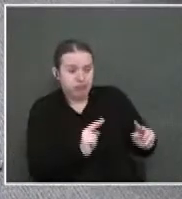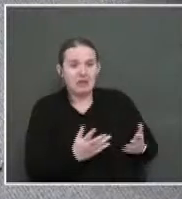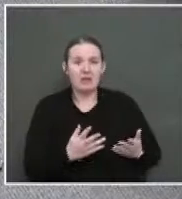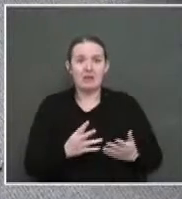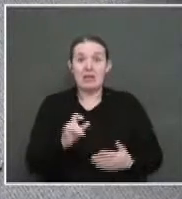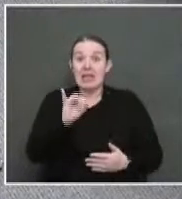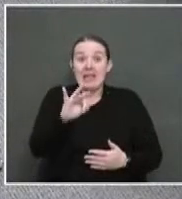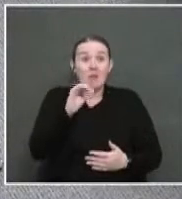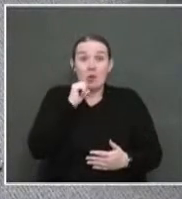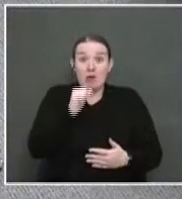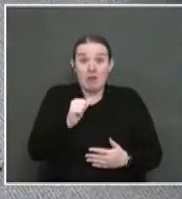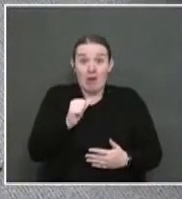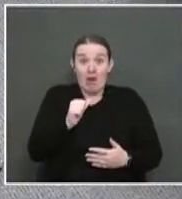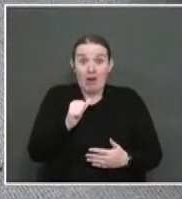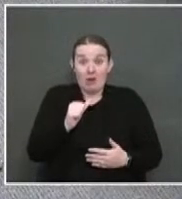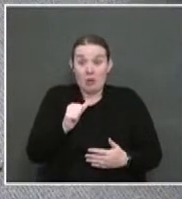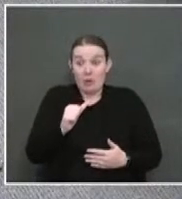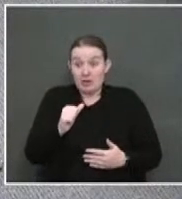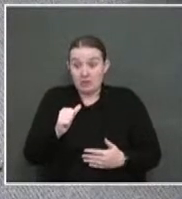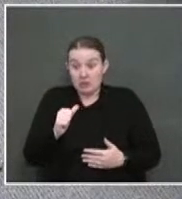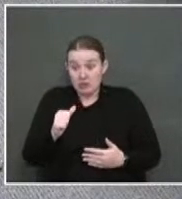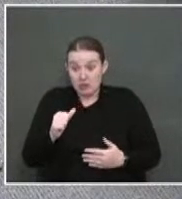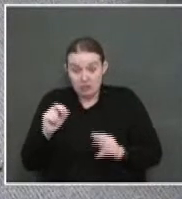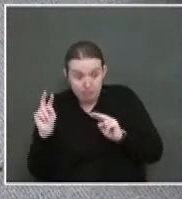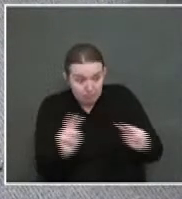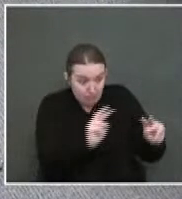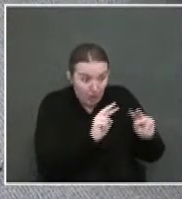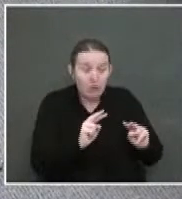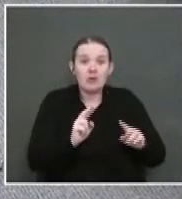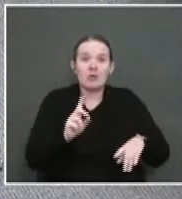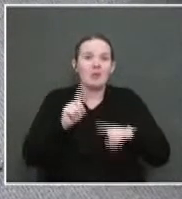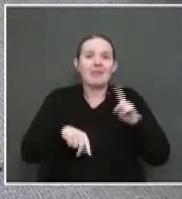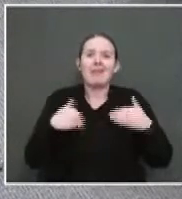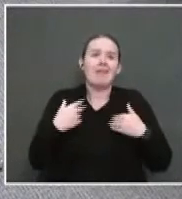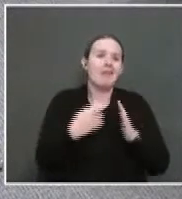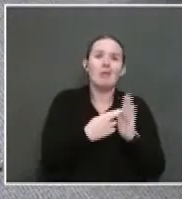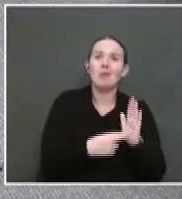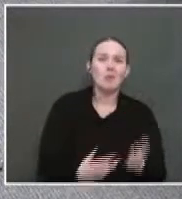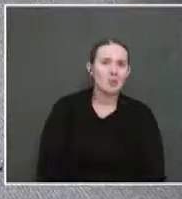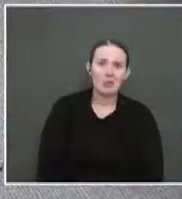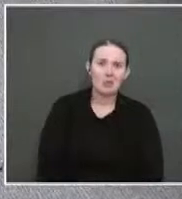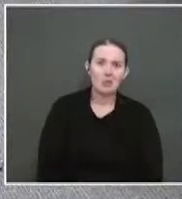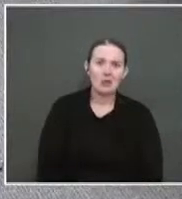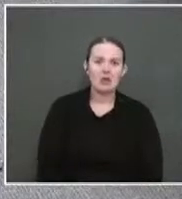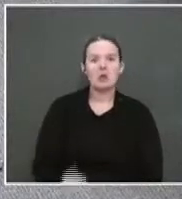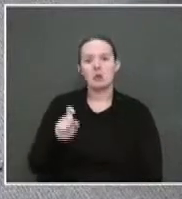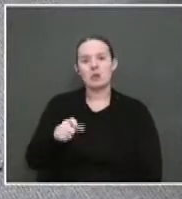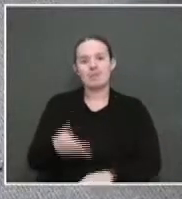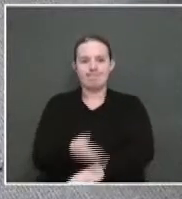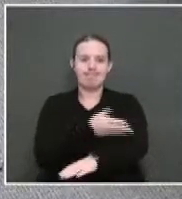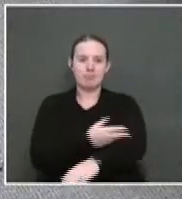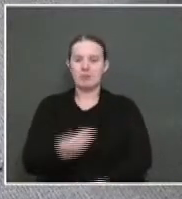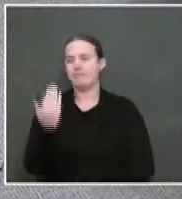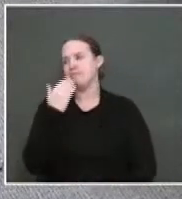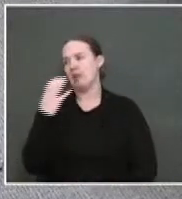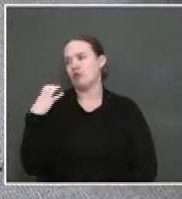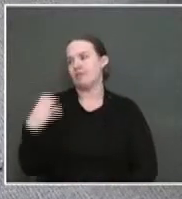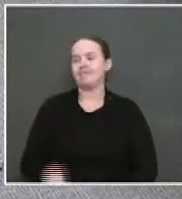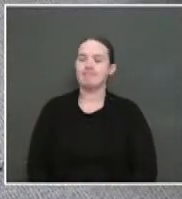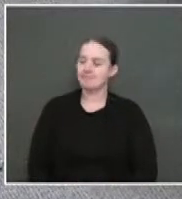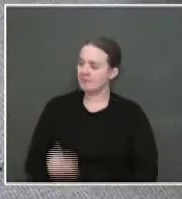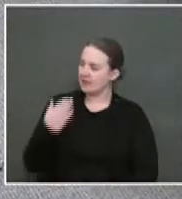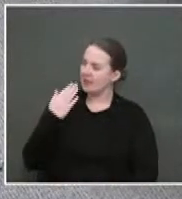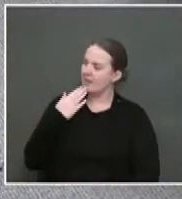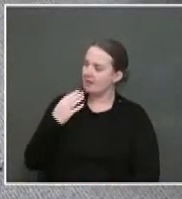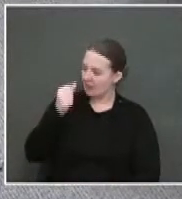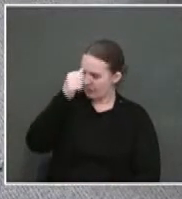have them if we're not going to enforce them. So let's keep thinking about how we can be better in that regard. Thanks, Chair. Thank you,